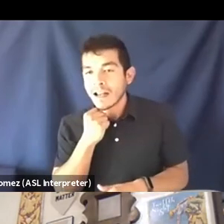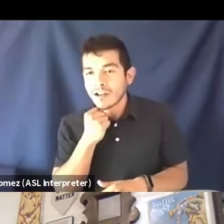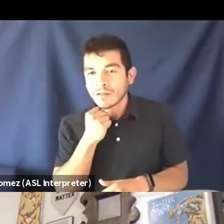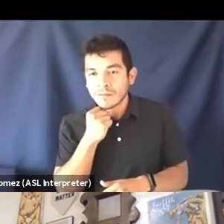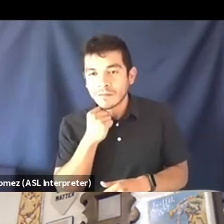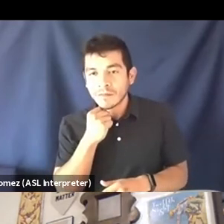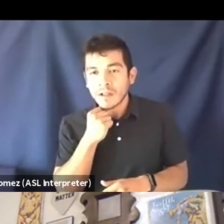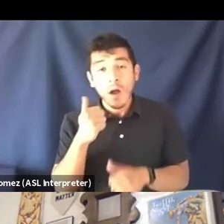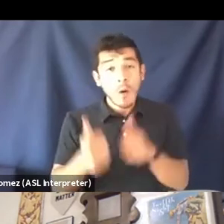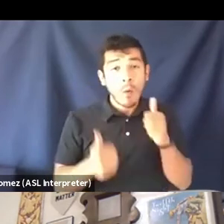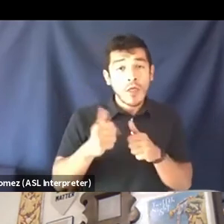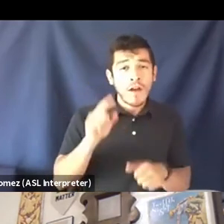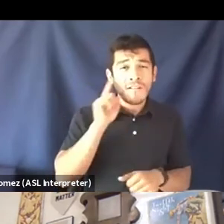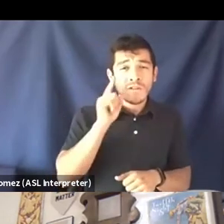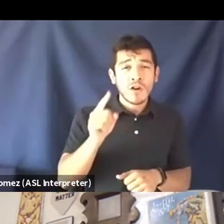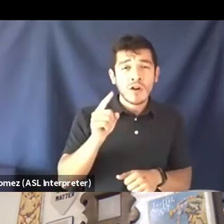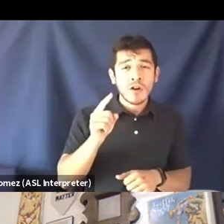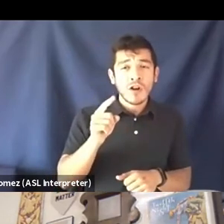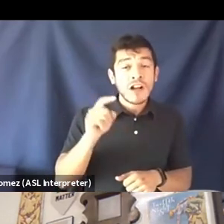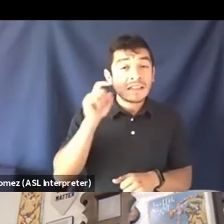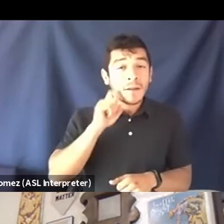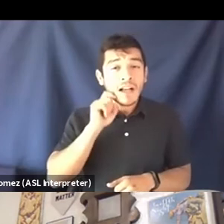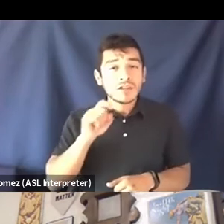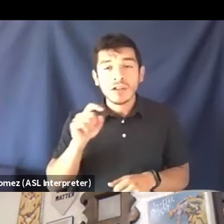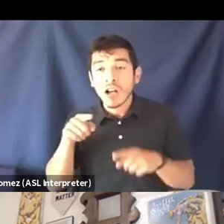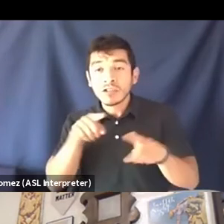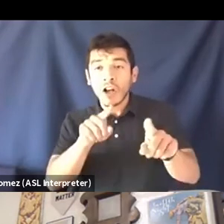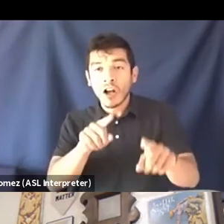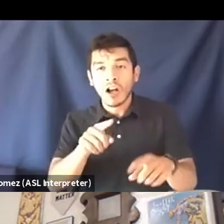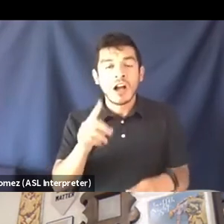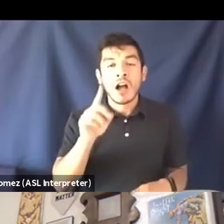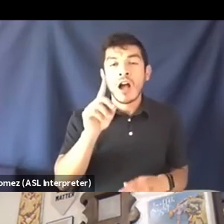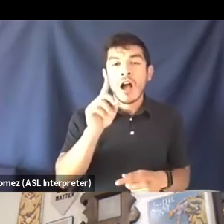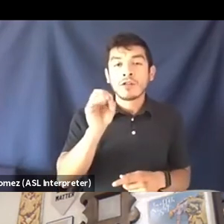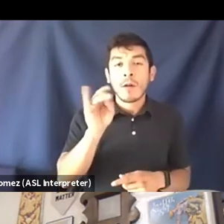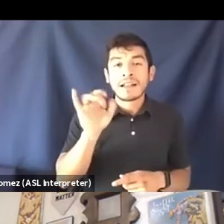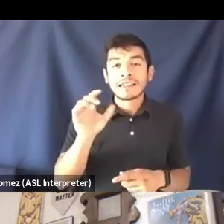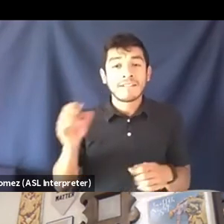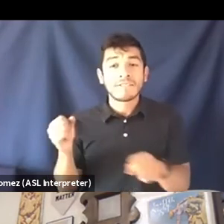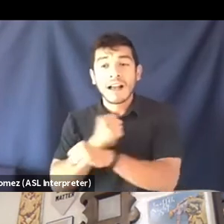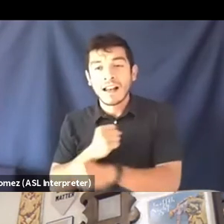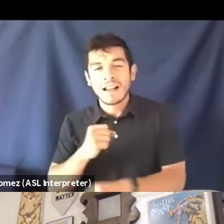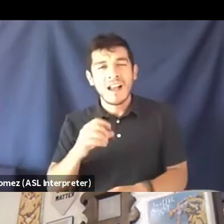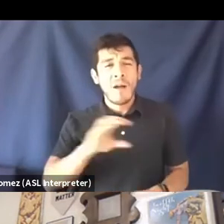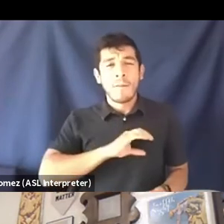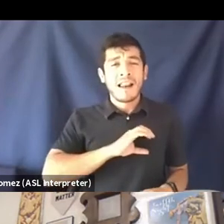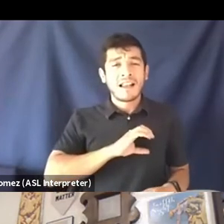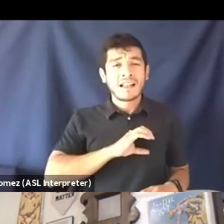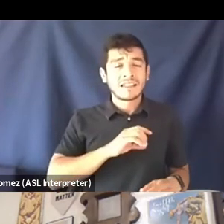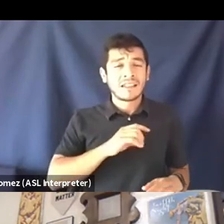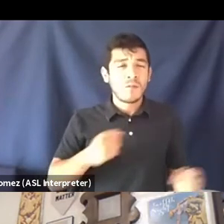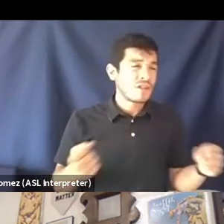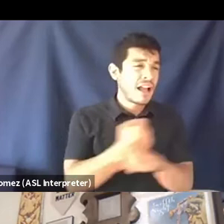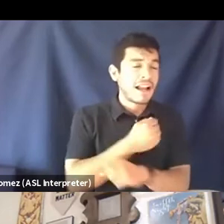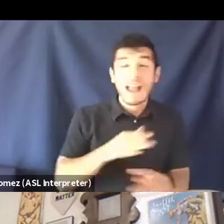whether if it's sexual assault, domestic violence, police brutality, death, whatever. There's some